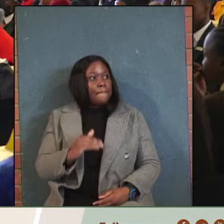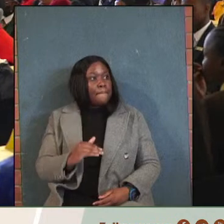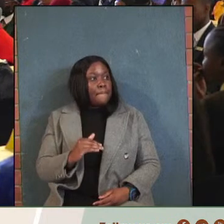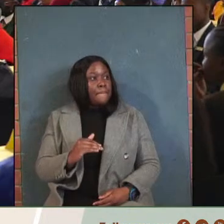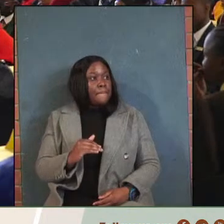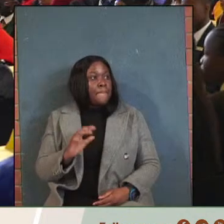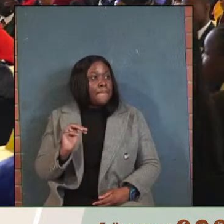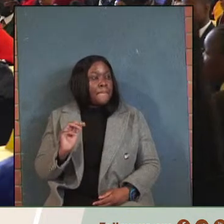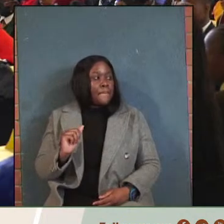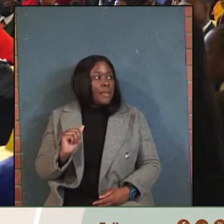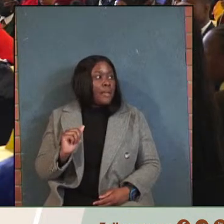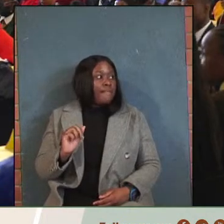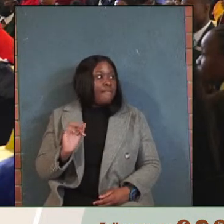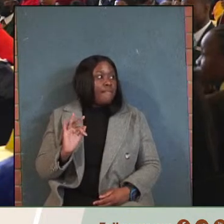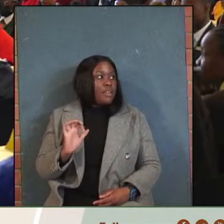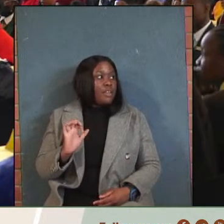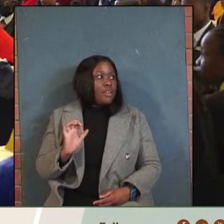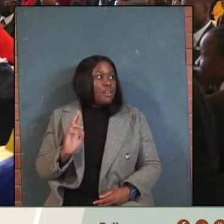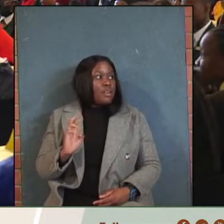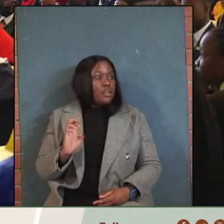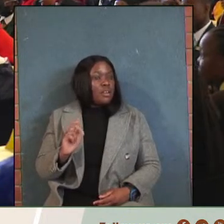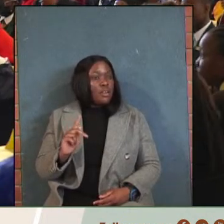Mafirika.